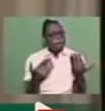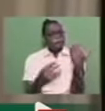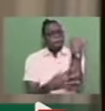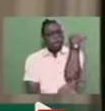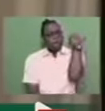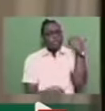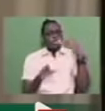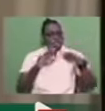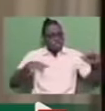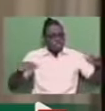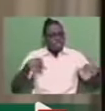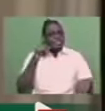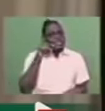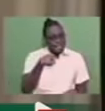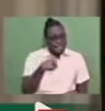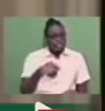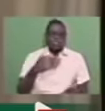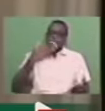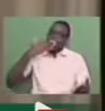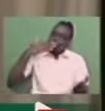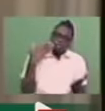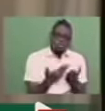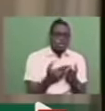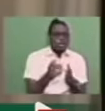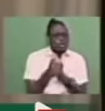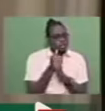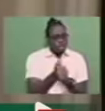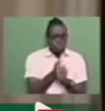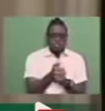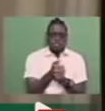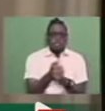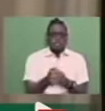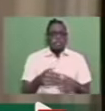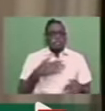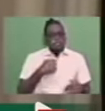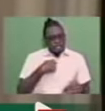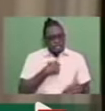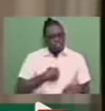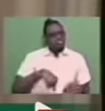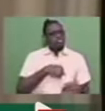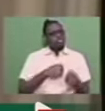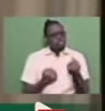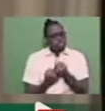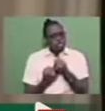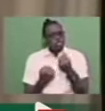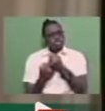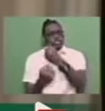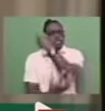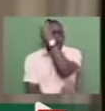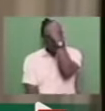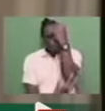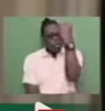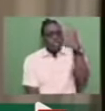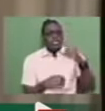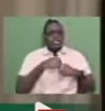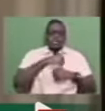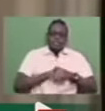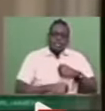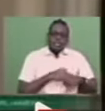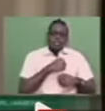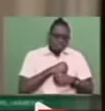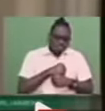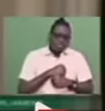It was in solidarity with the poor and a response to suffering. And so I think in these pandemic